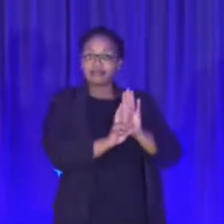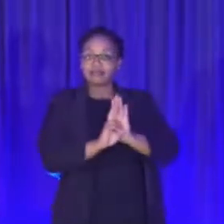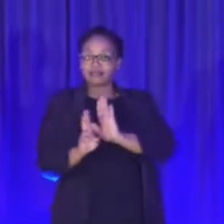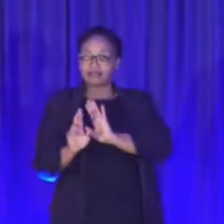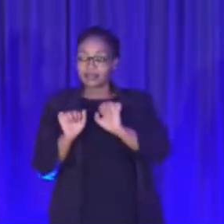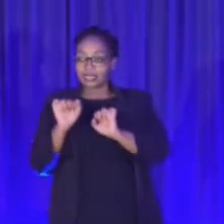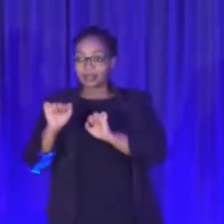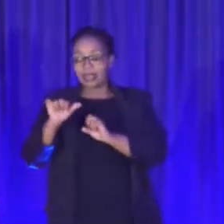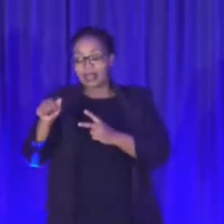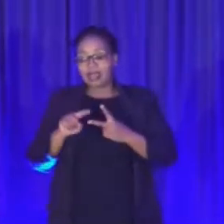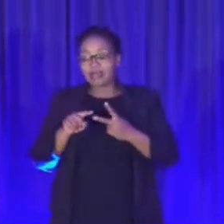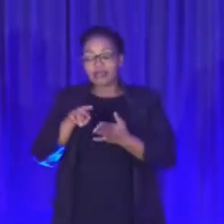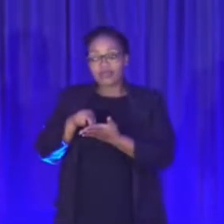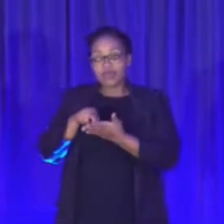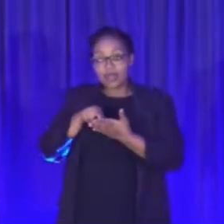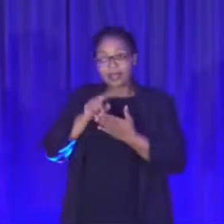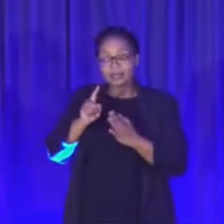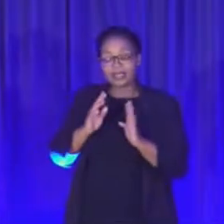requirements timeously.